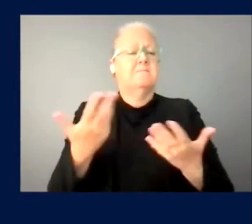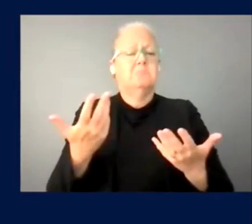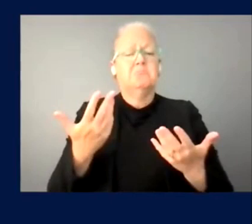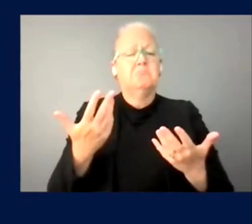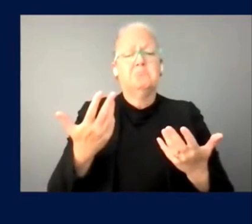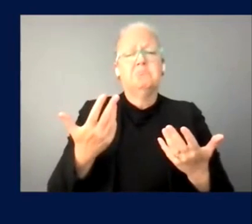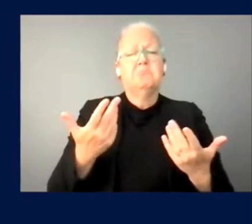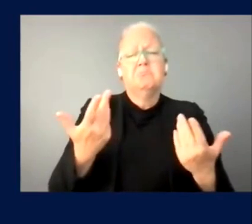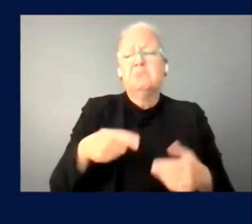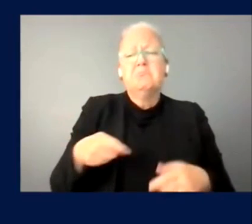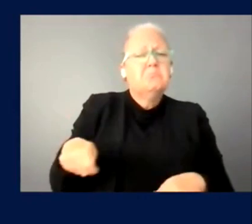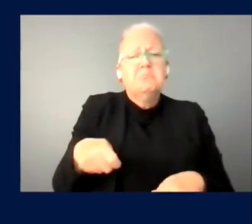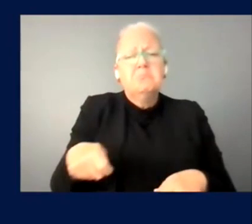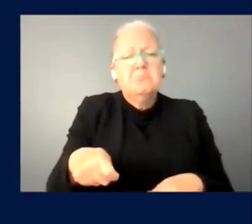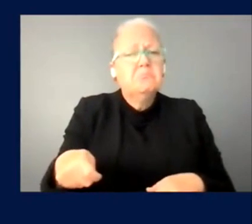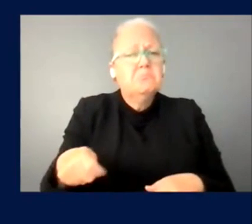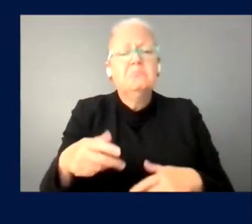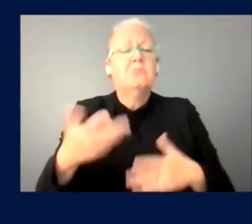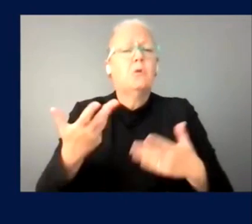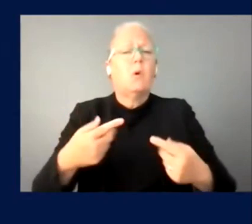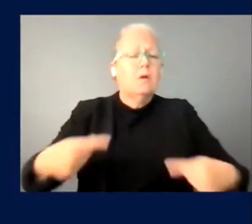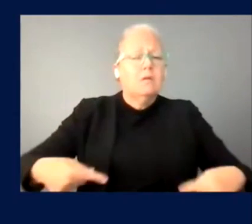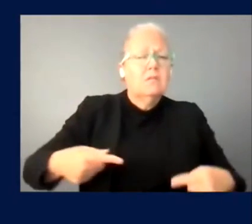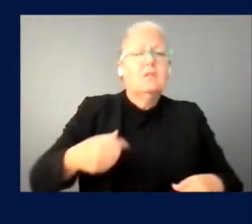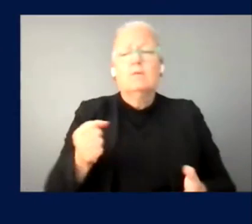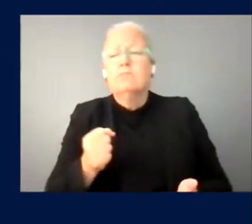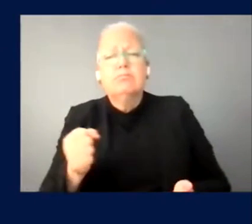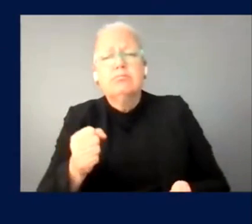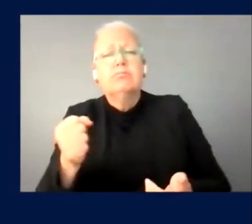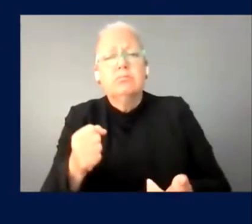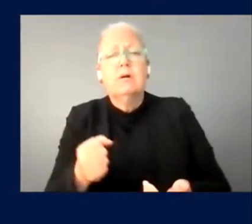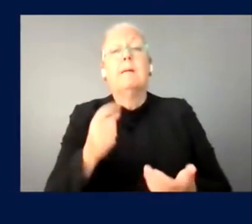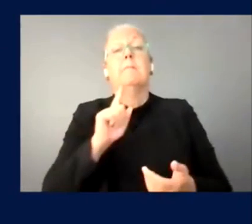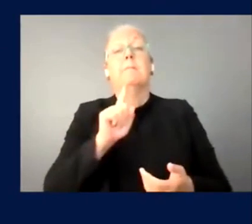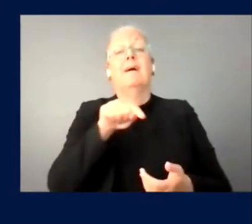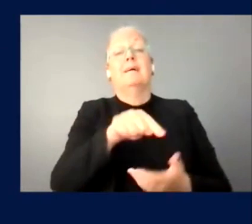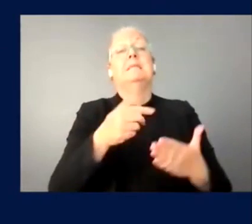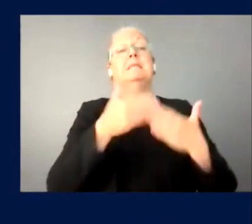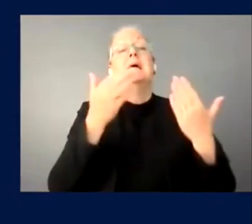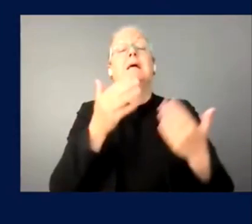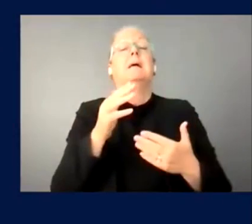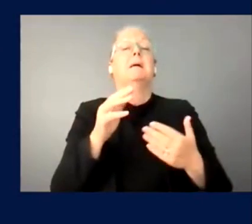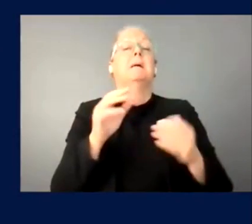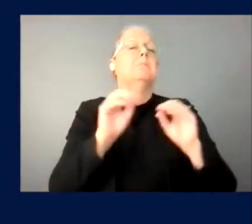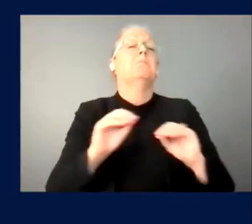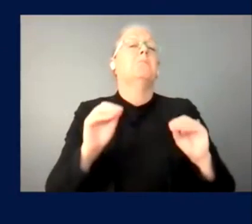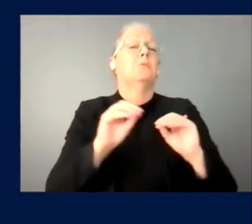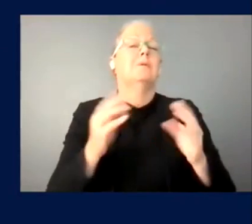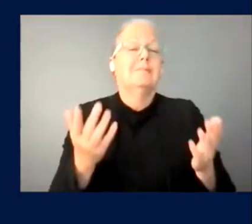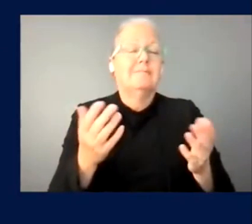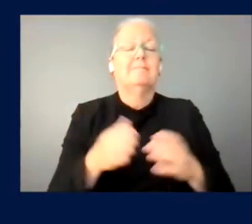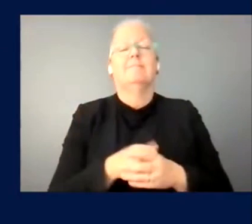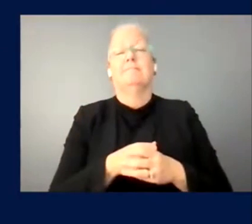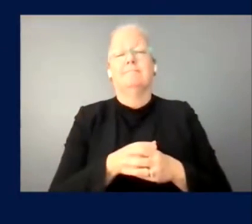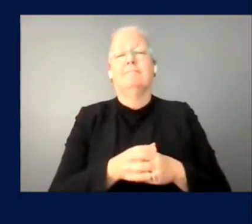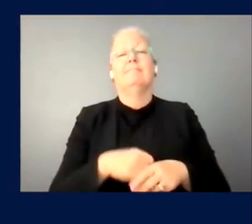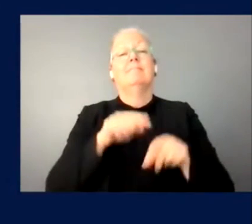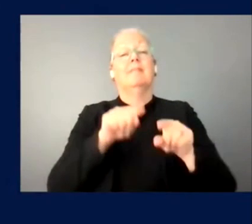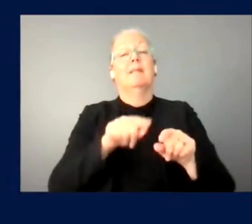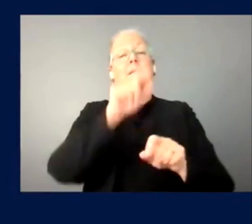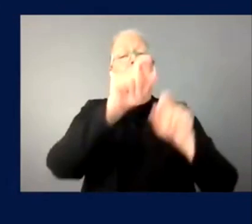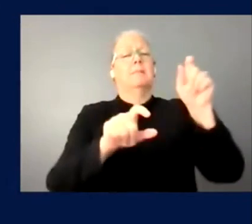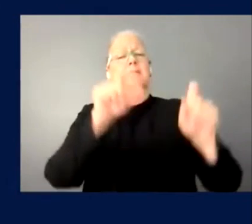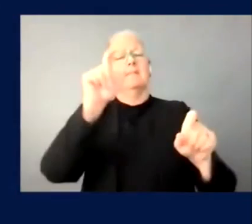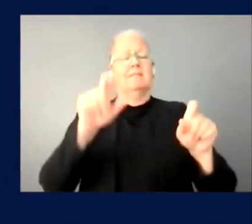disabled if they don't need it on that particular day. So to give you an idea of the kind of people we're talking about when we're saying